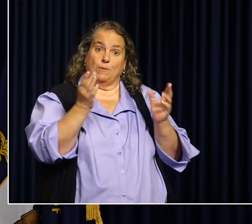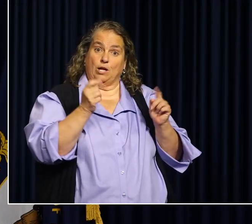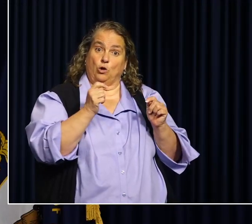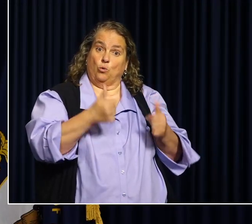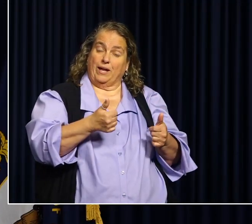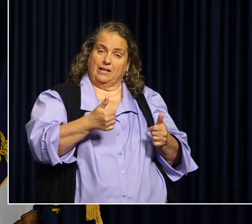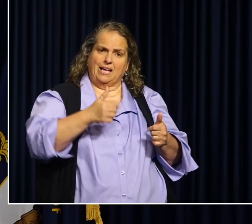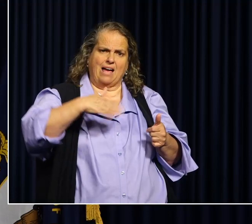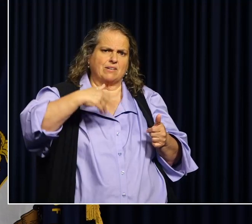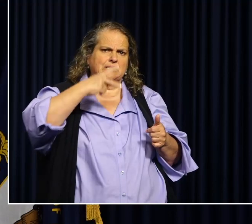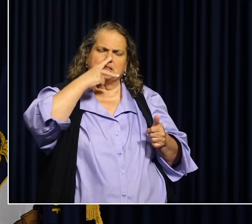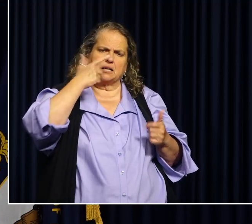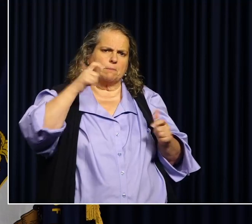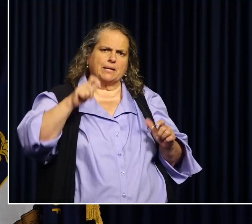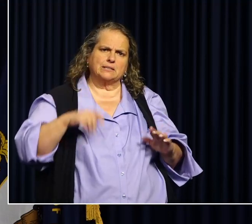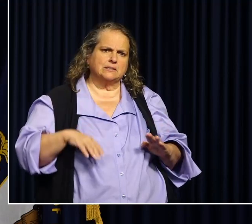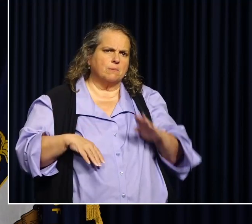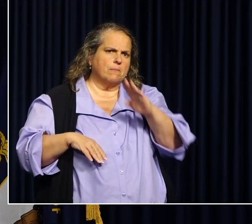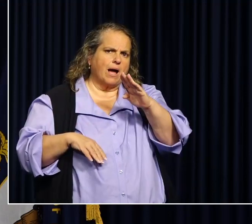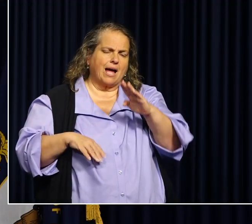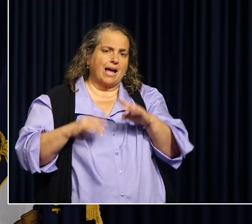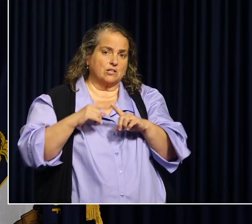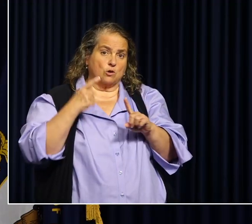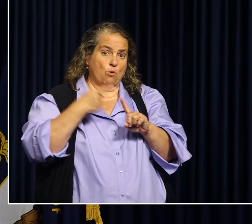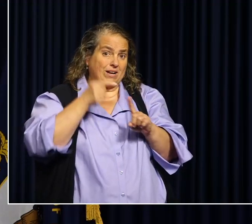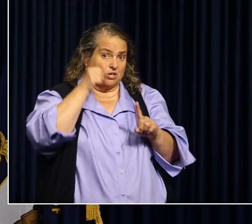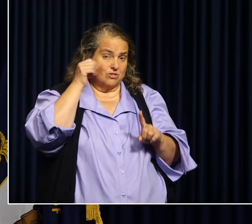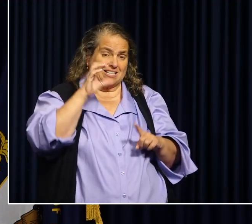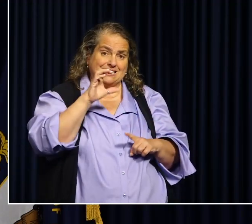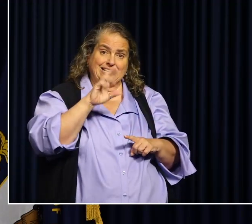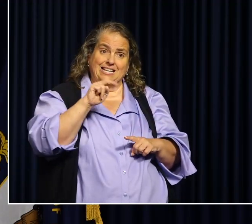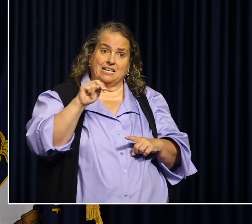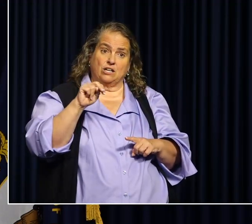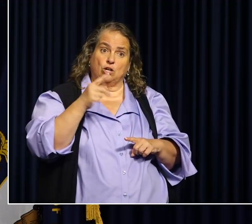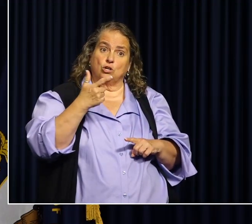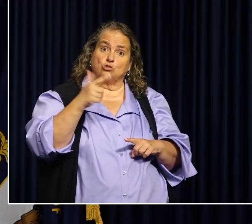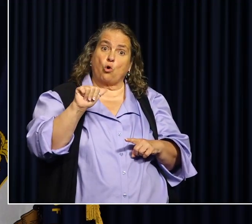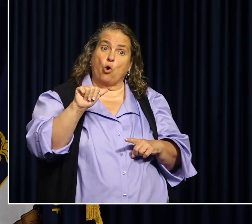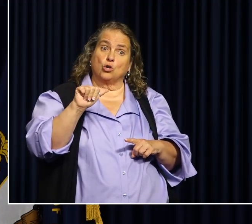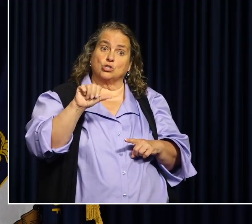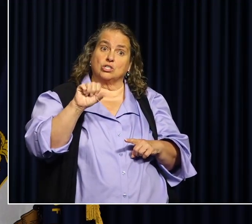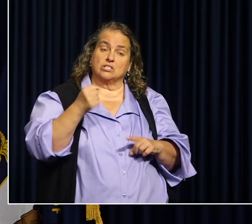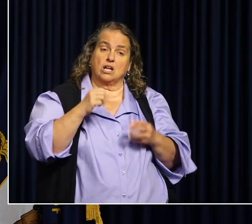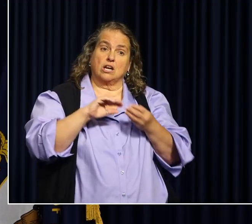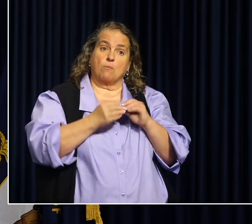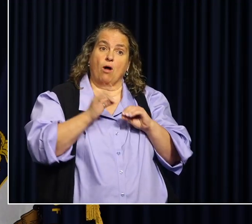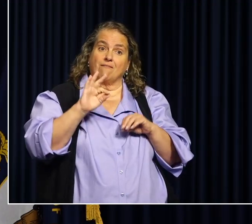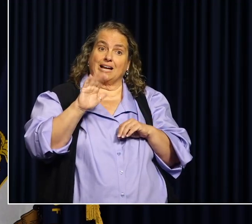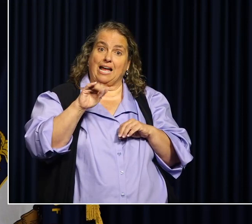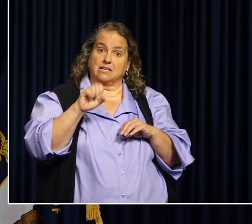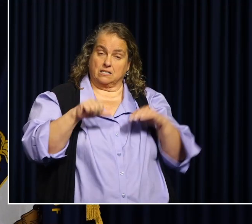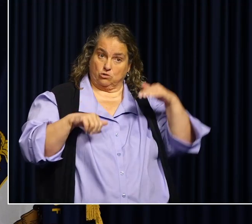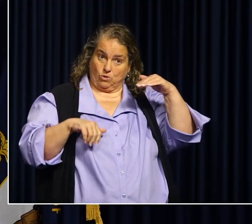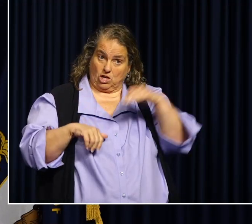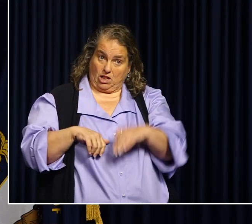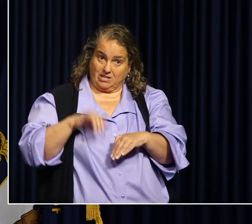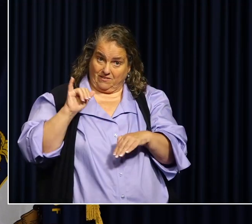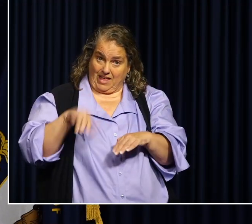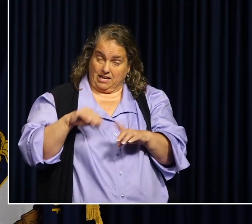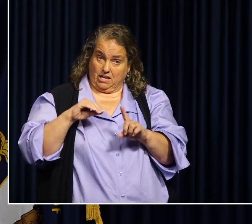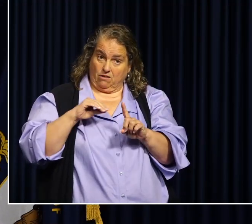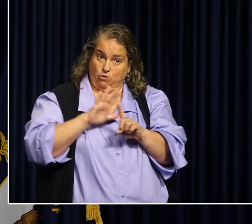spike. In fact, it was reported yesterday by CNN that Georgia's number of cases has declined. Does that influence your thinking